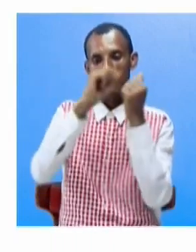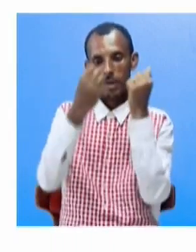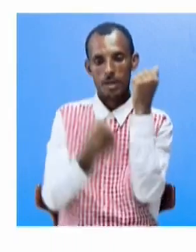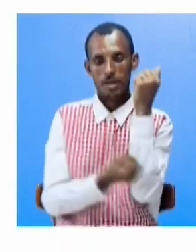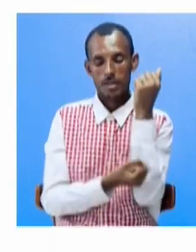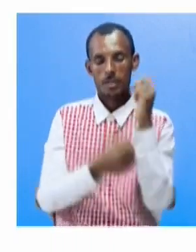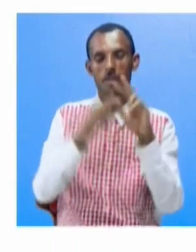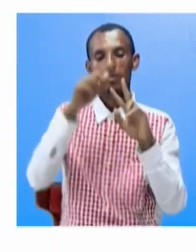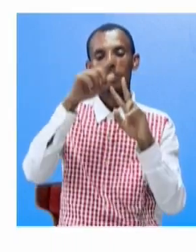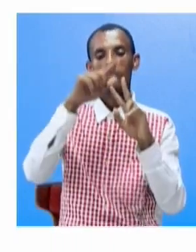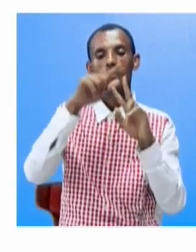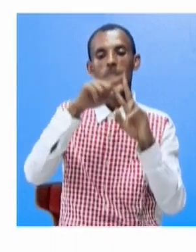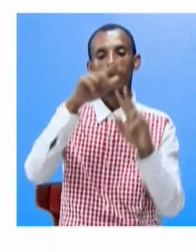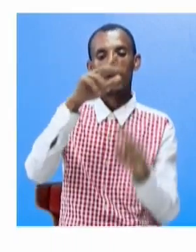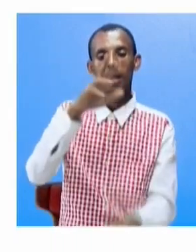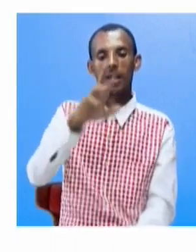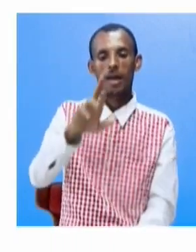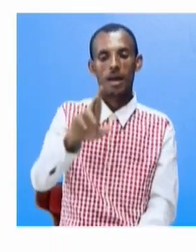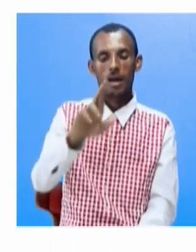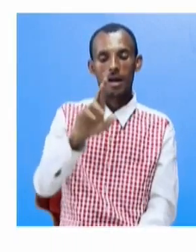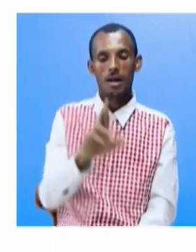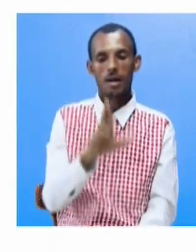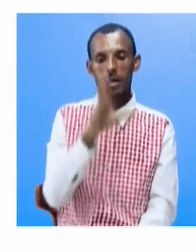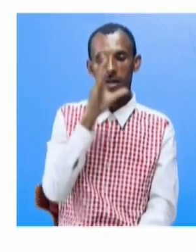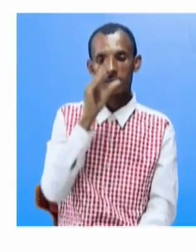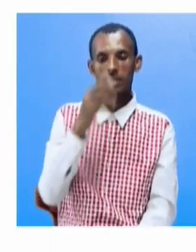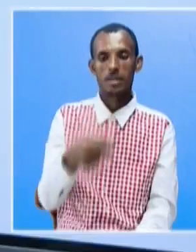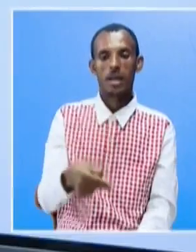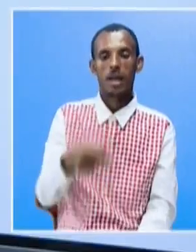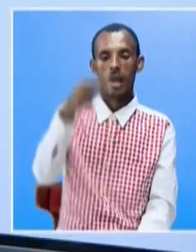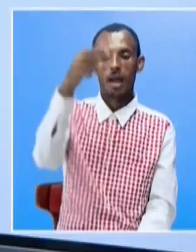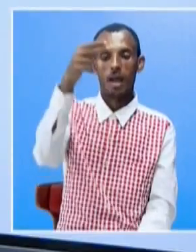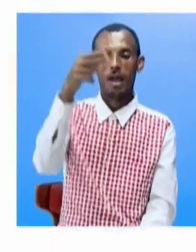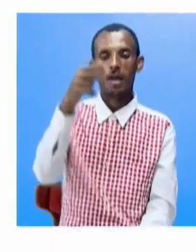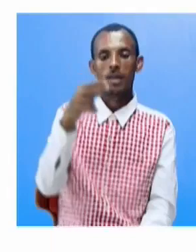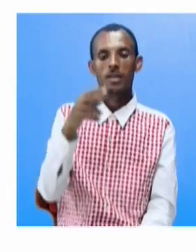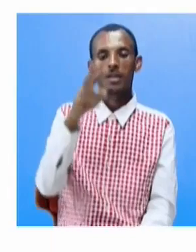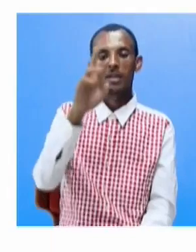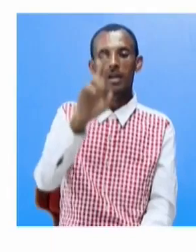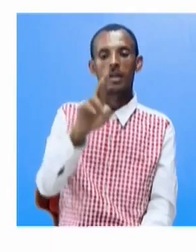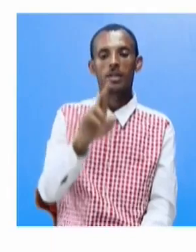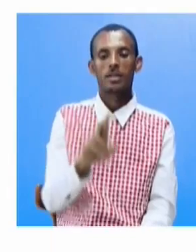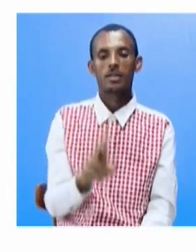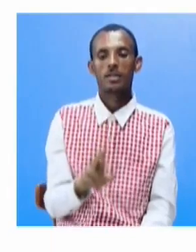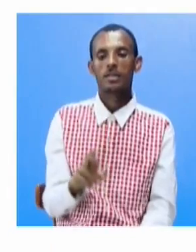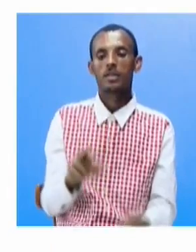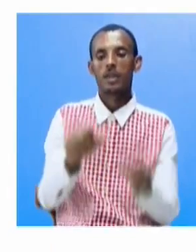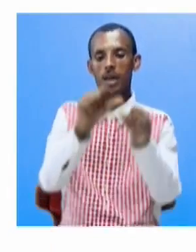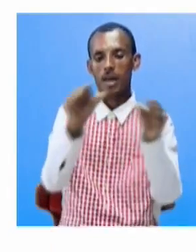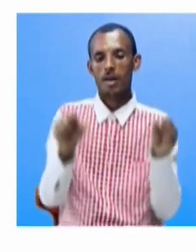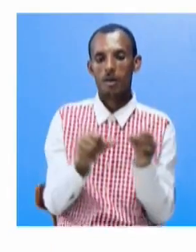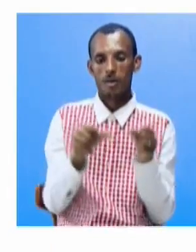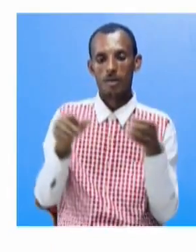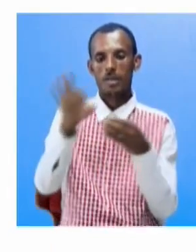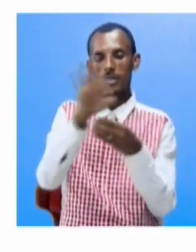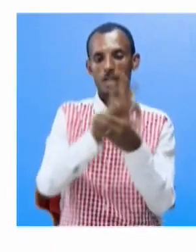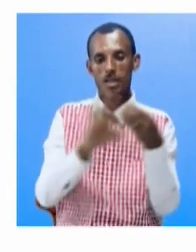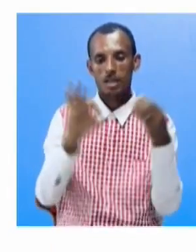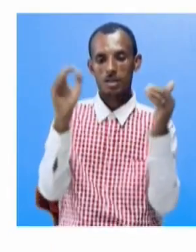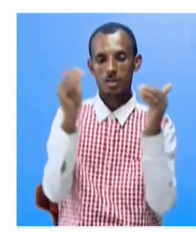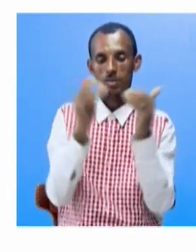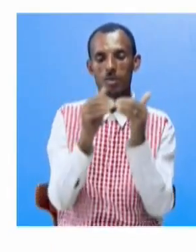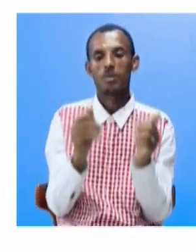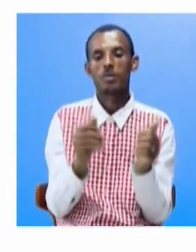r, this one is pi r, and the height is radius. So area of a circle is given by the